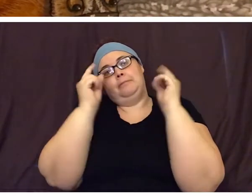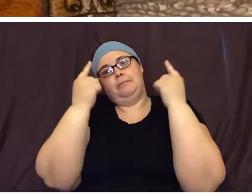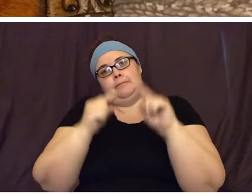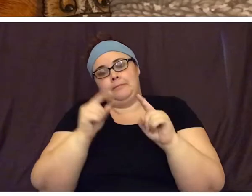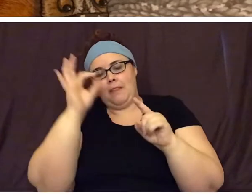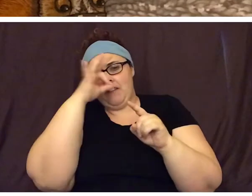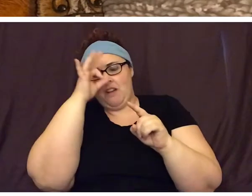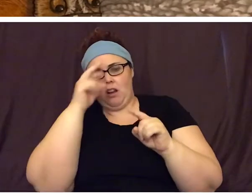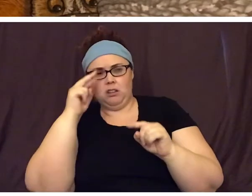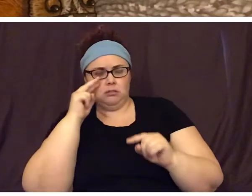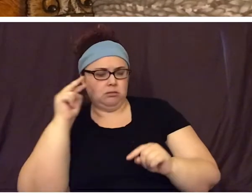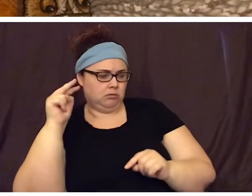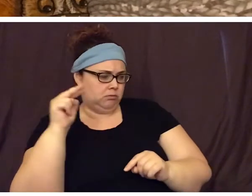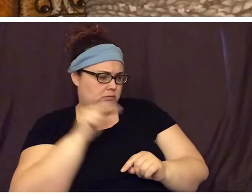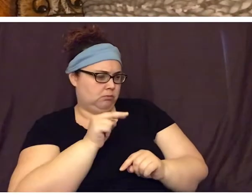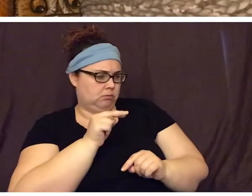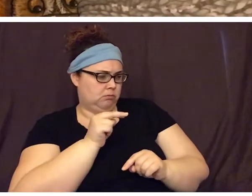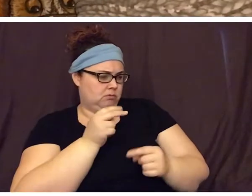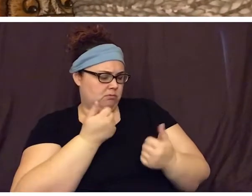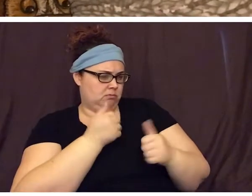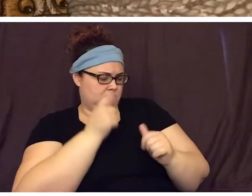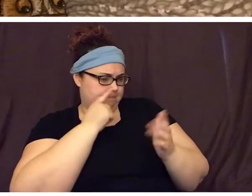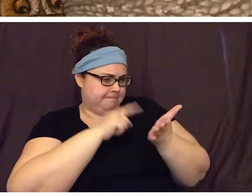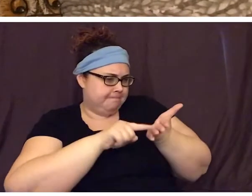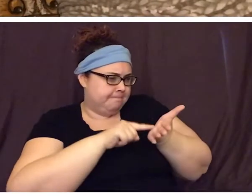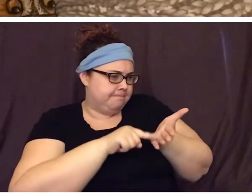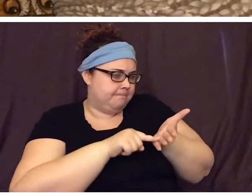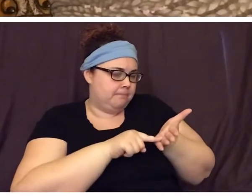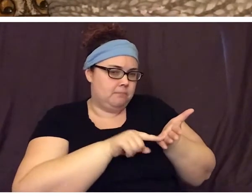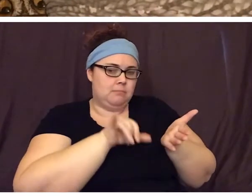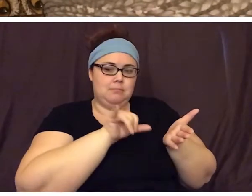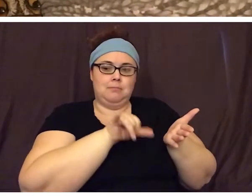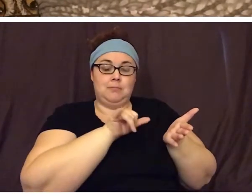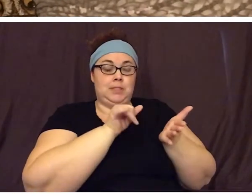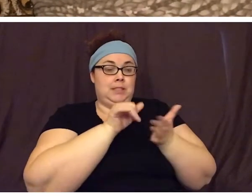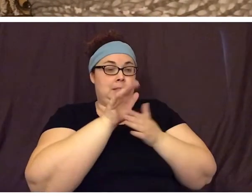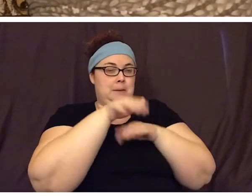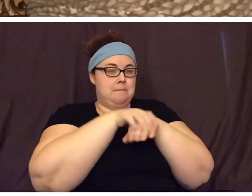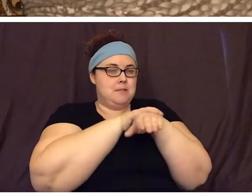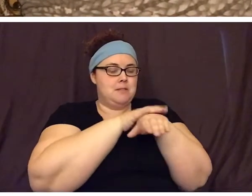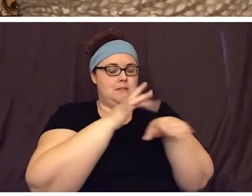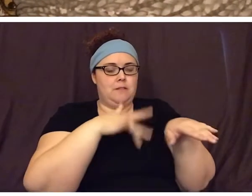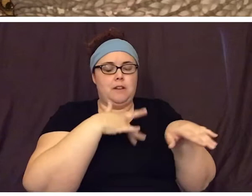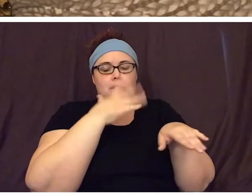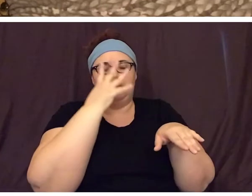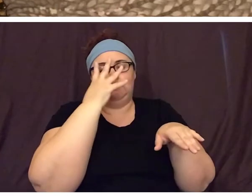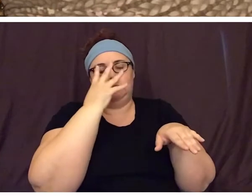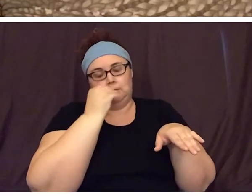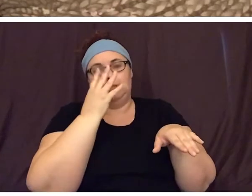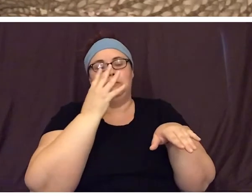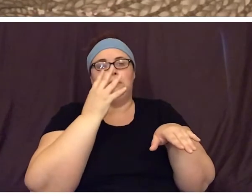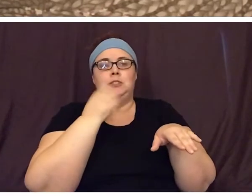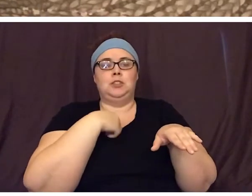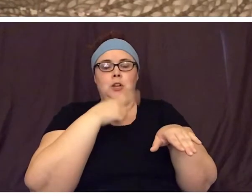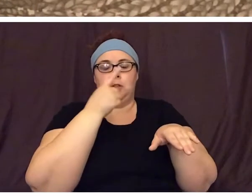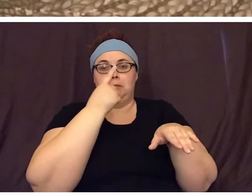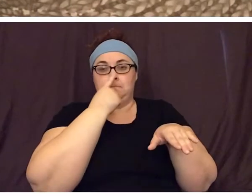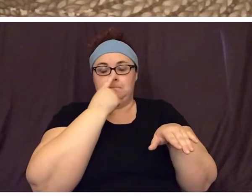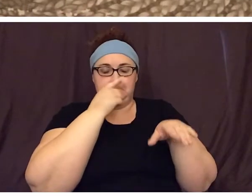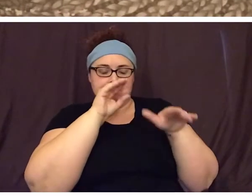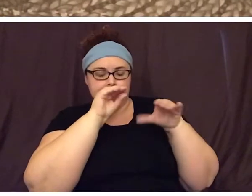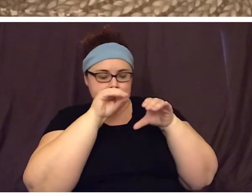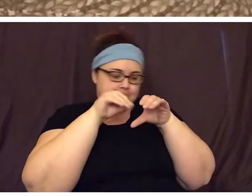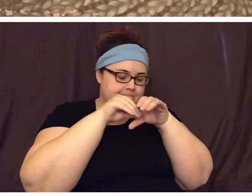trotting by stopped to investigate. Just the sight of the cozy mitten made him feel drowsy. The fox poked his muzzle